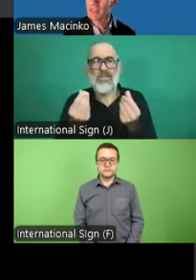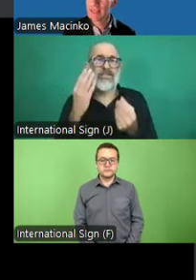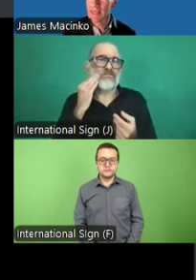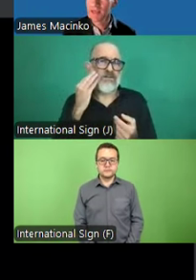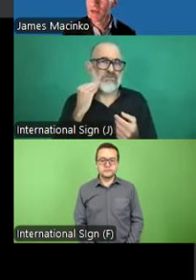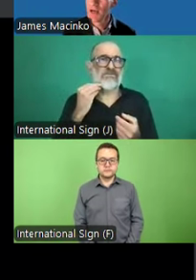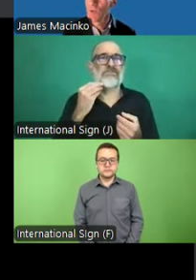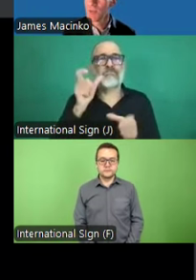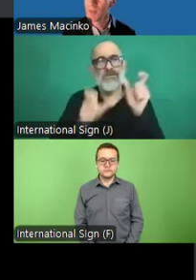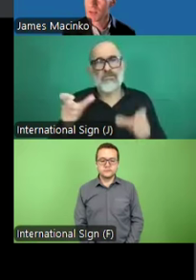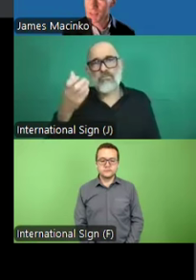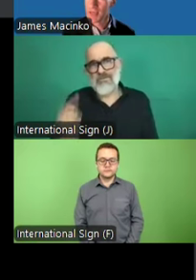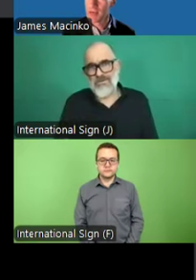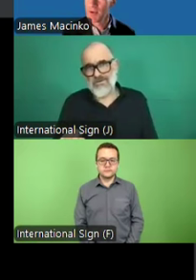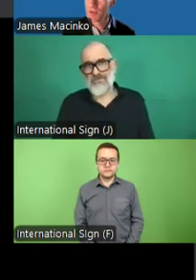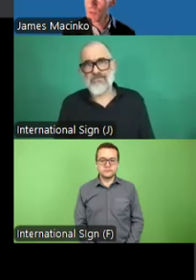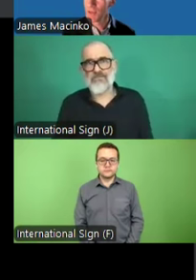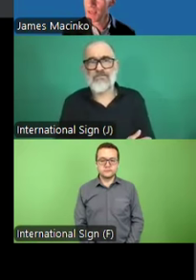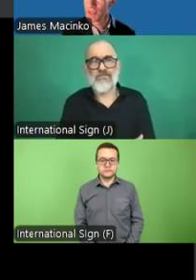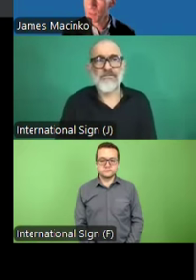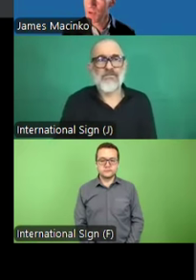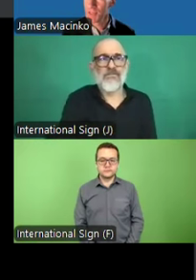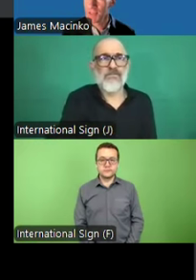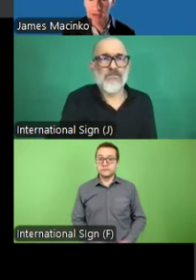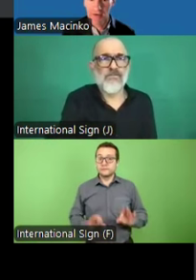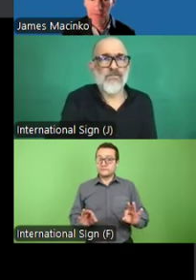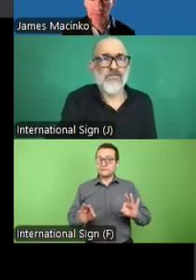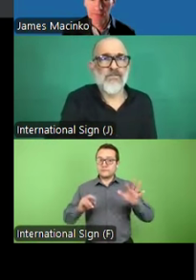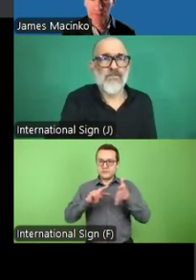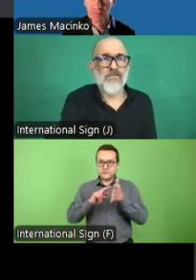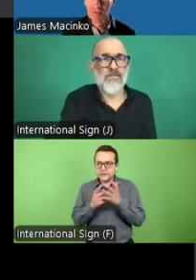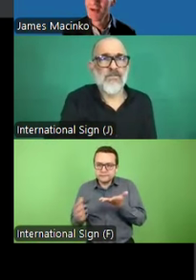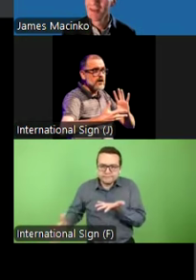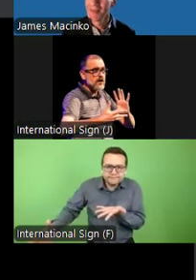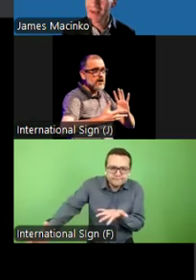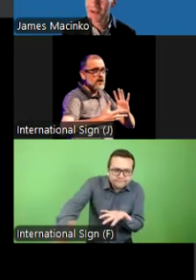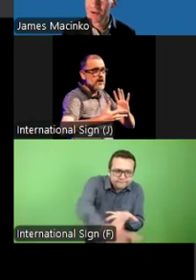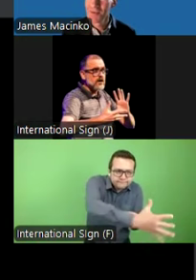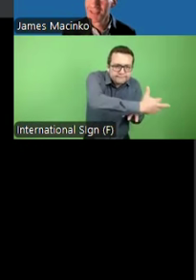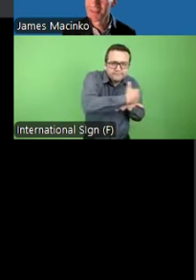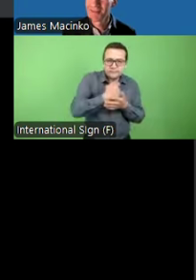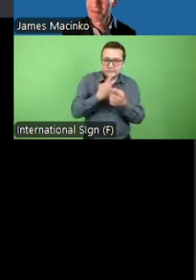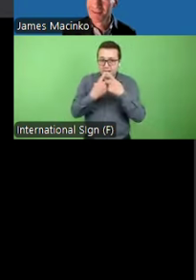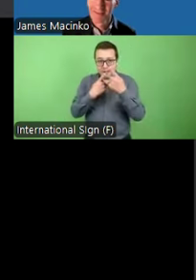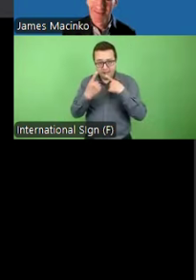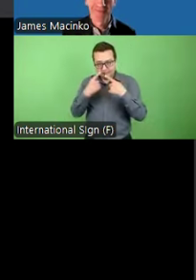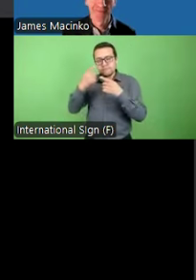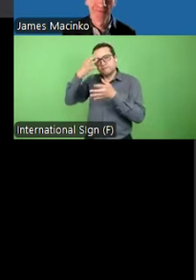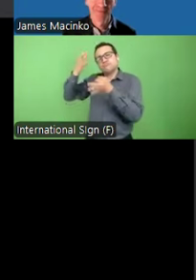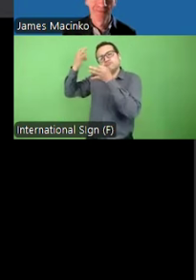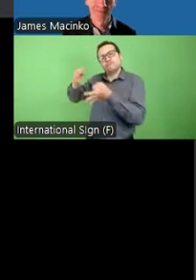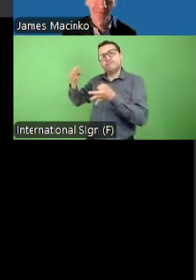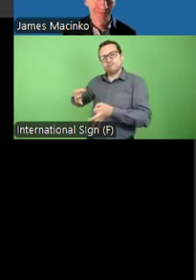can really hear what people are saying about the quality and experience that they have. Thank you so much.